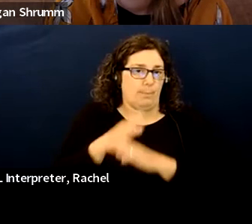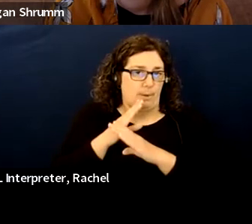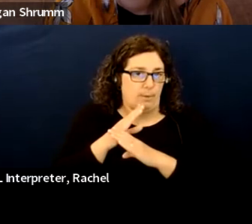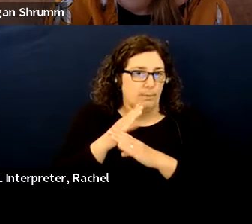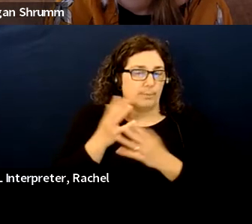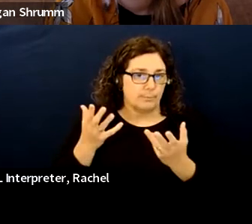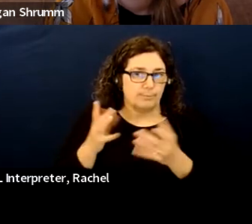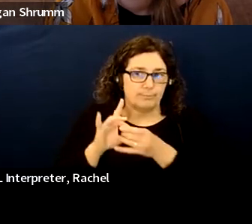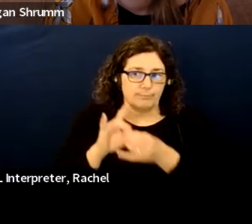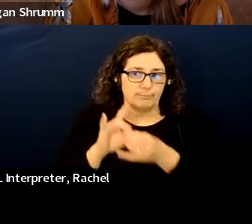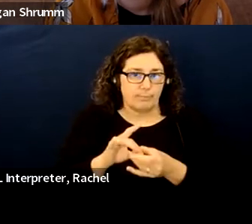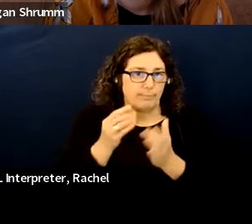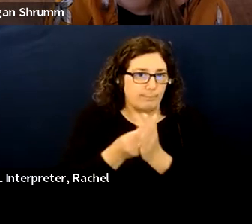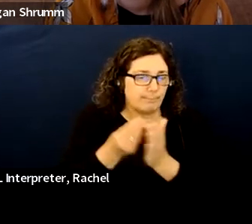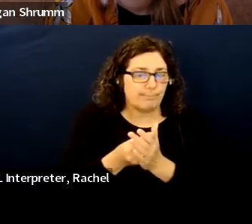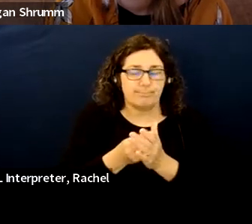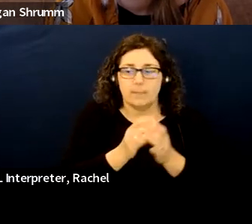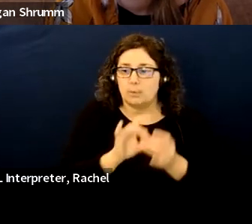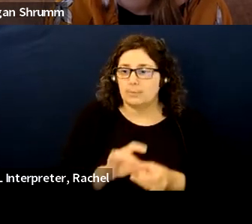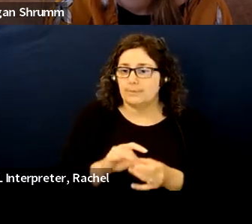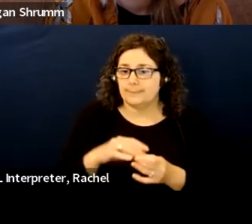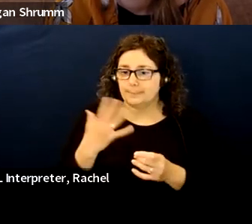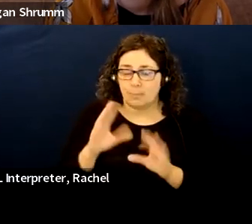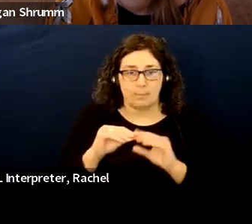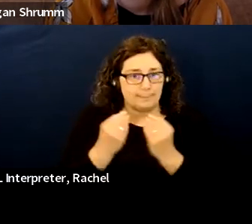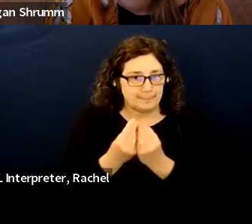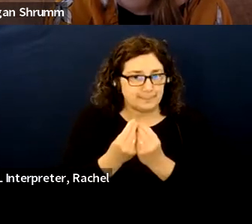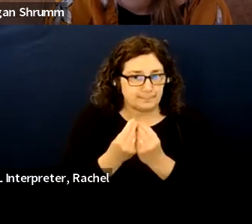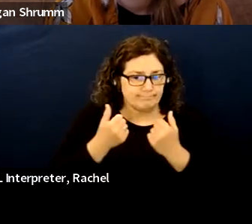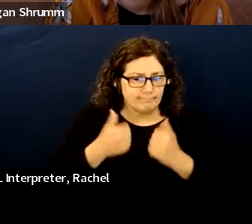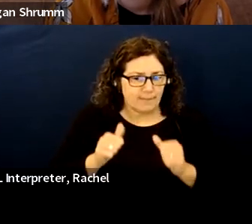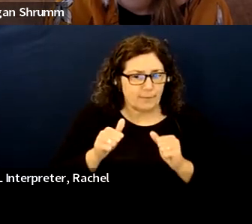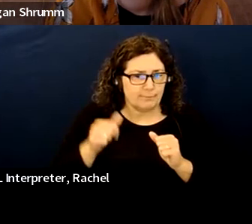barrier in terms of the money and in terms of the organizational effort